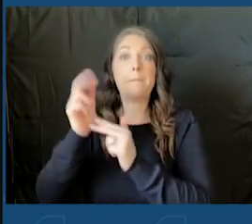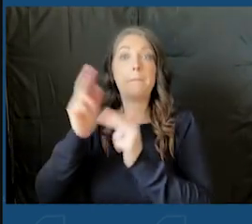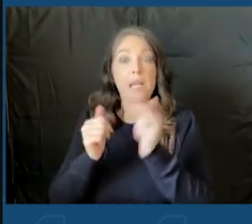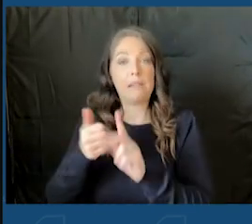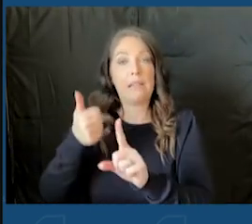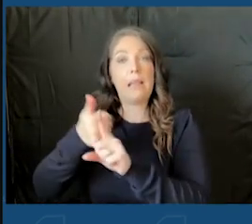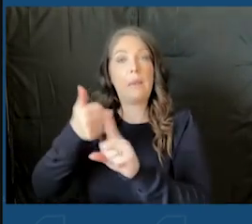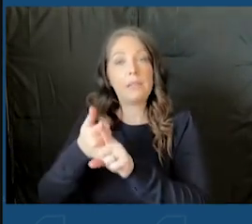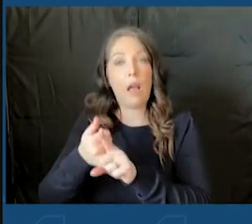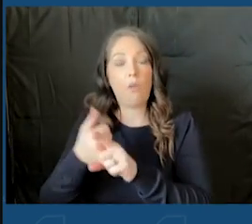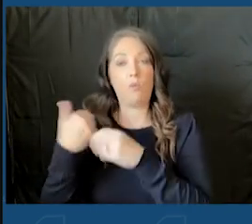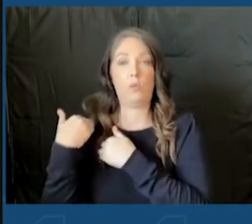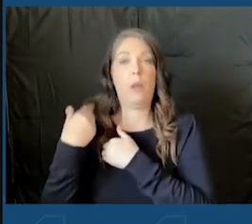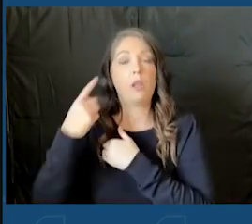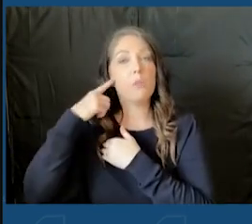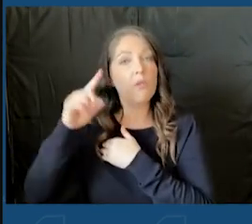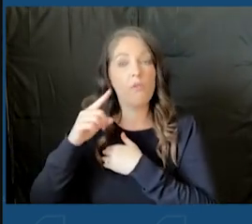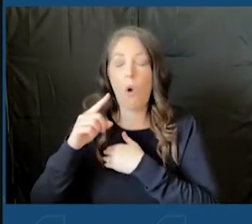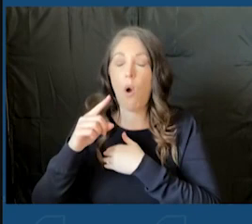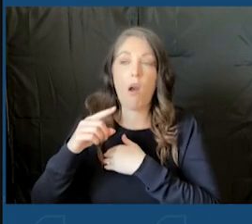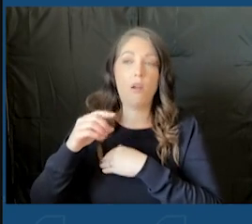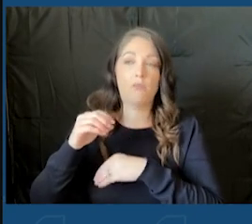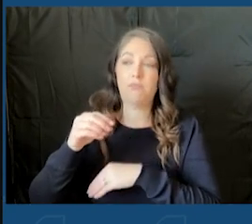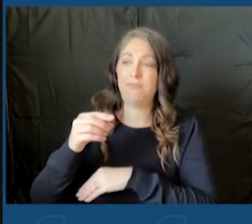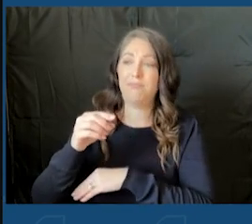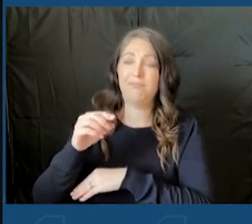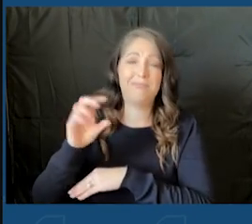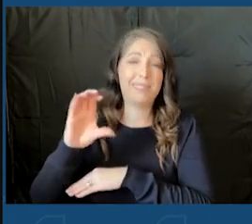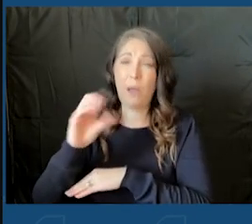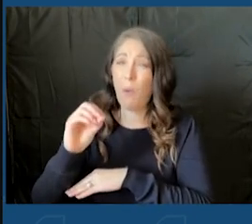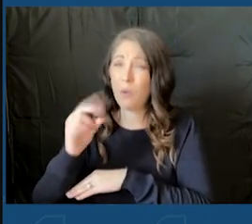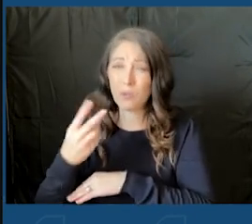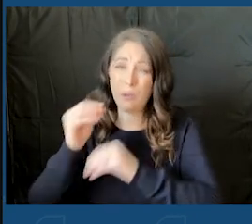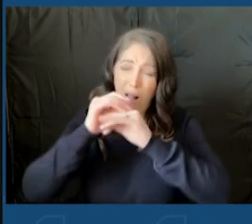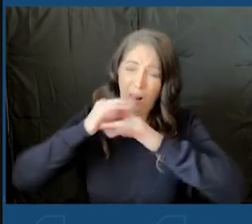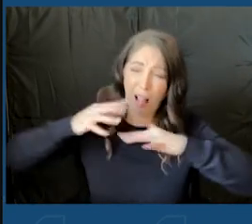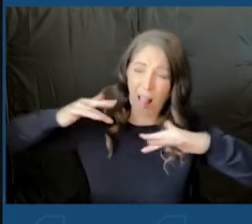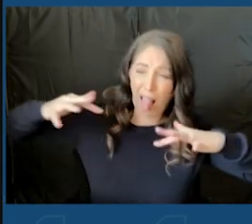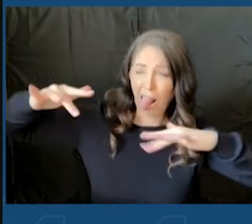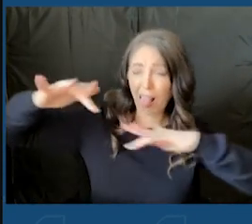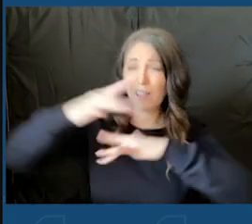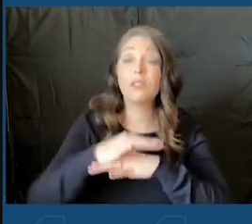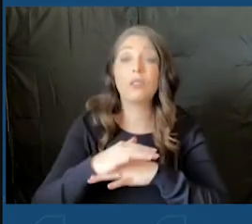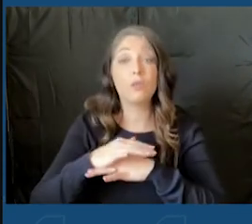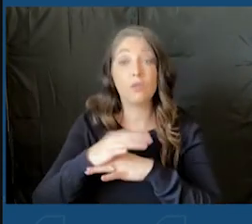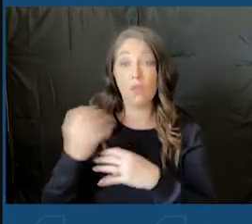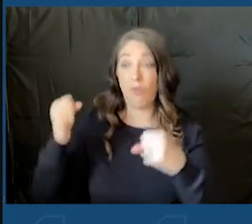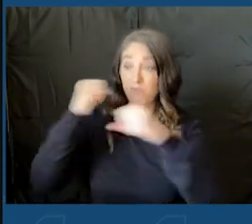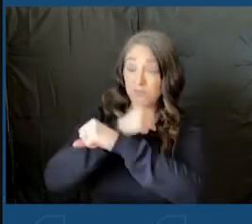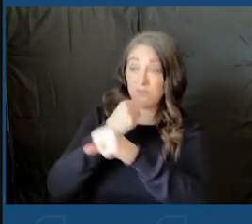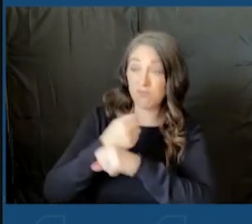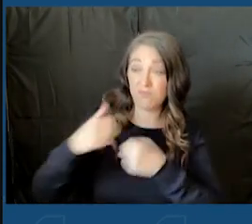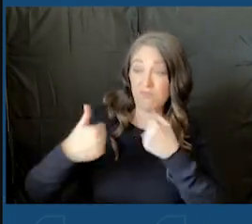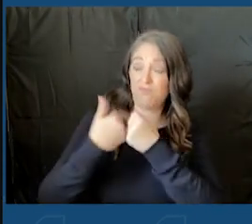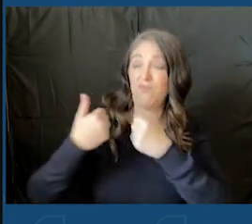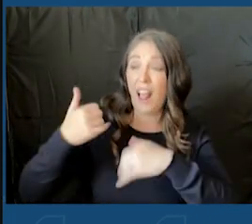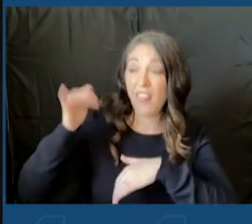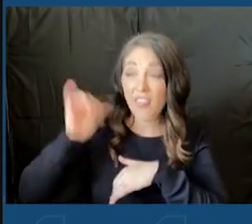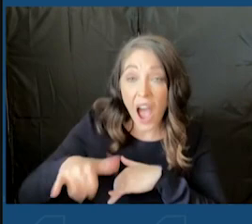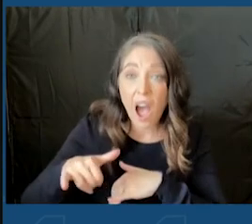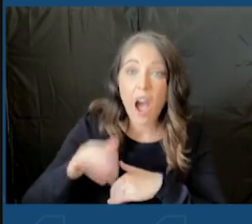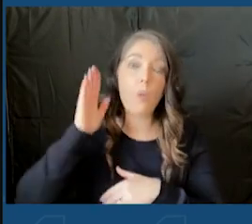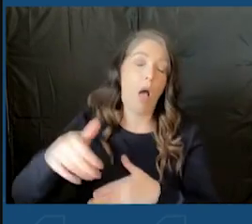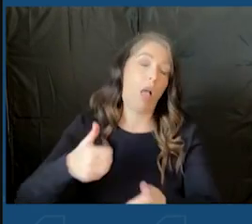greenhouse gas emissions. So just tackling that is going to make tremendous difference, and we know when we do it here in New York,